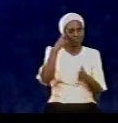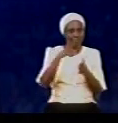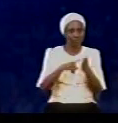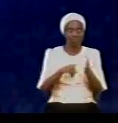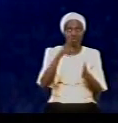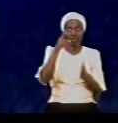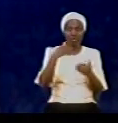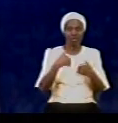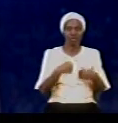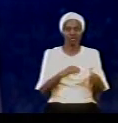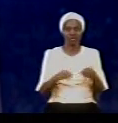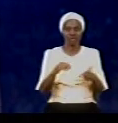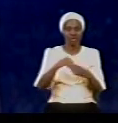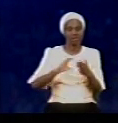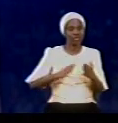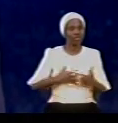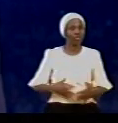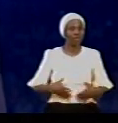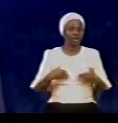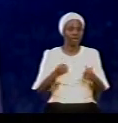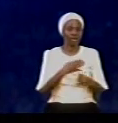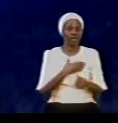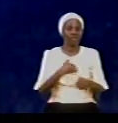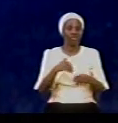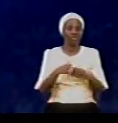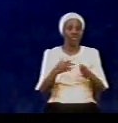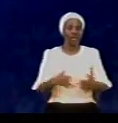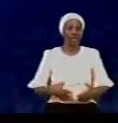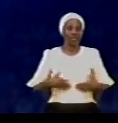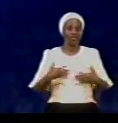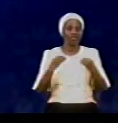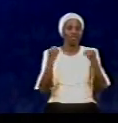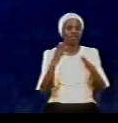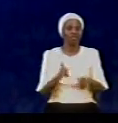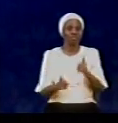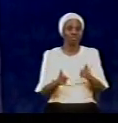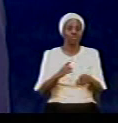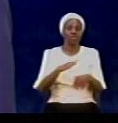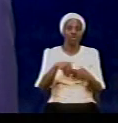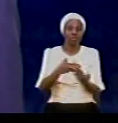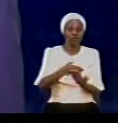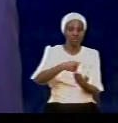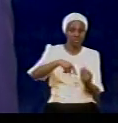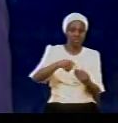powerful ministration of the man of God for the past 2 days.